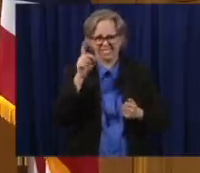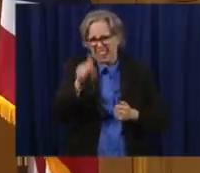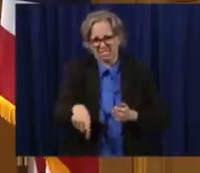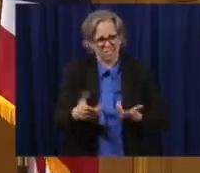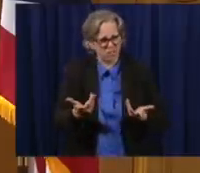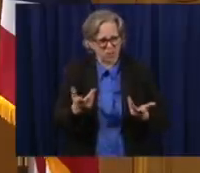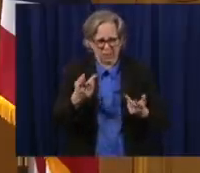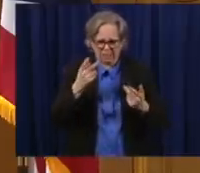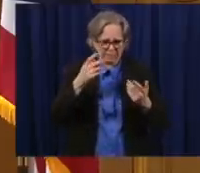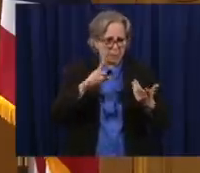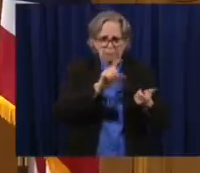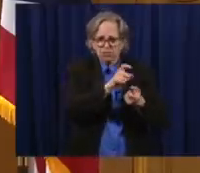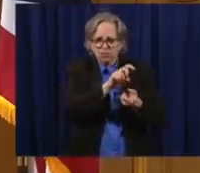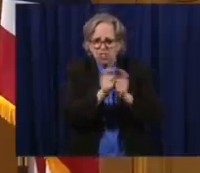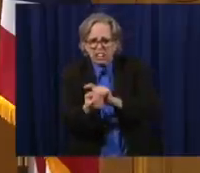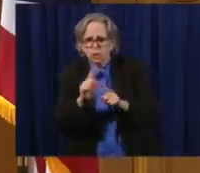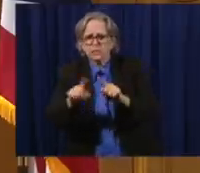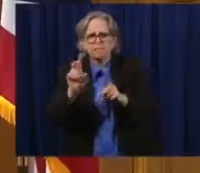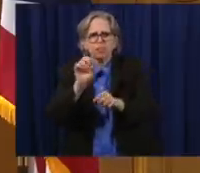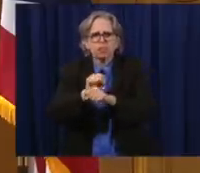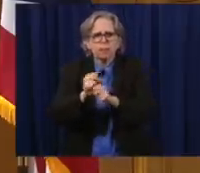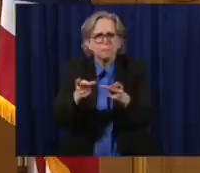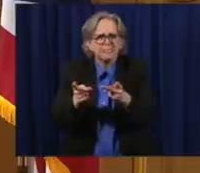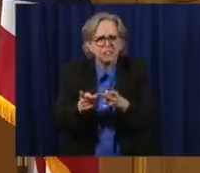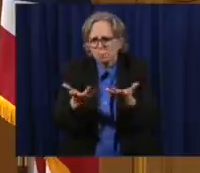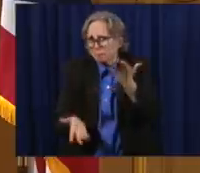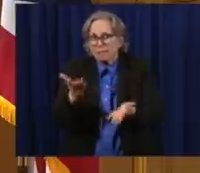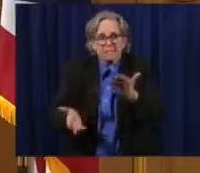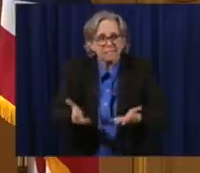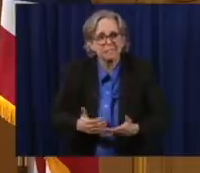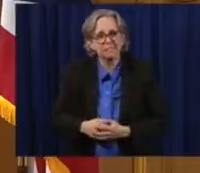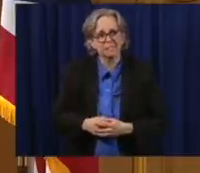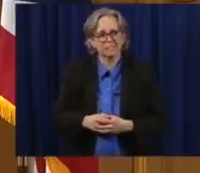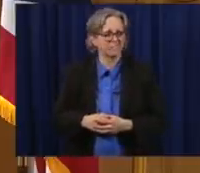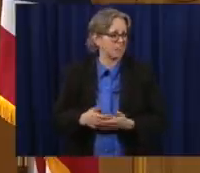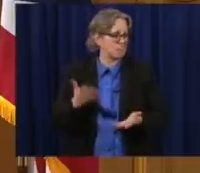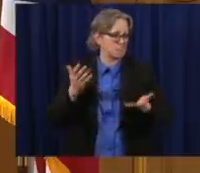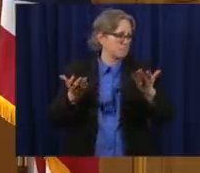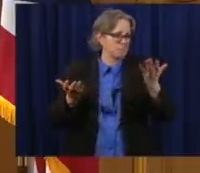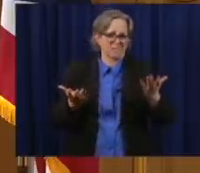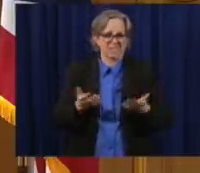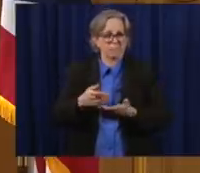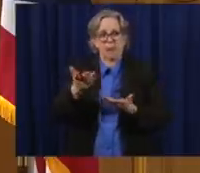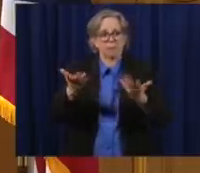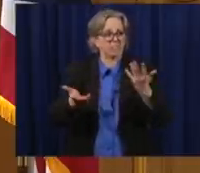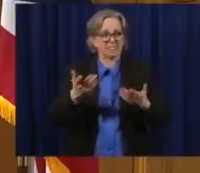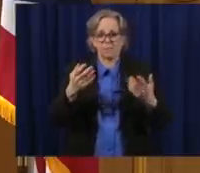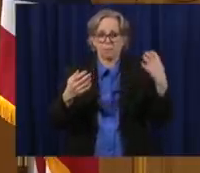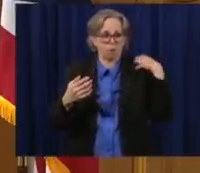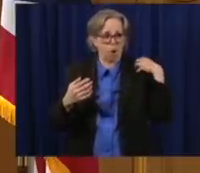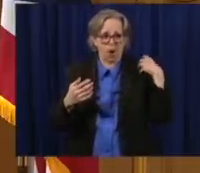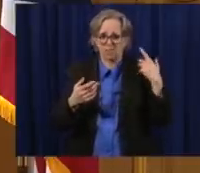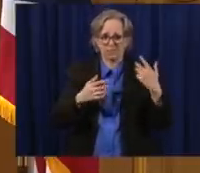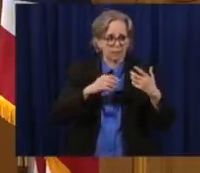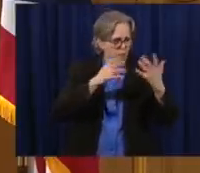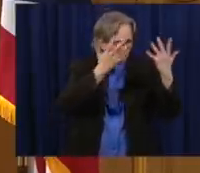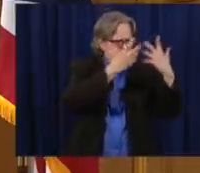position than even being in a company that's doing everything right. Thank you, Governor. Thank you.